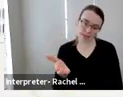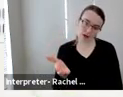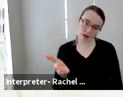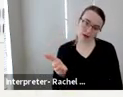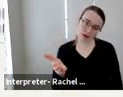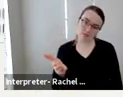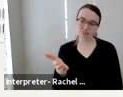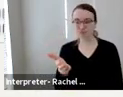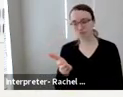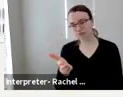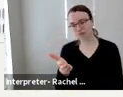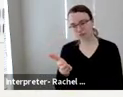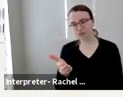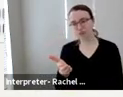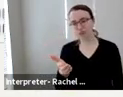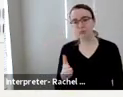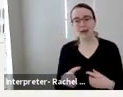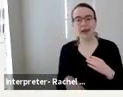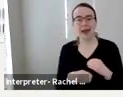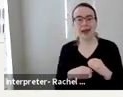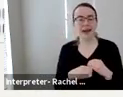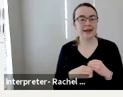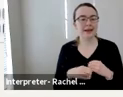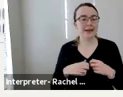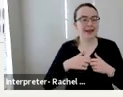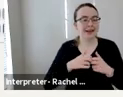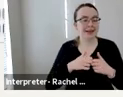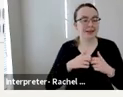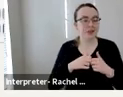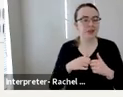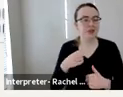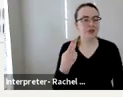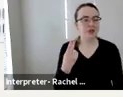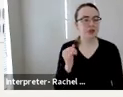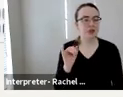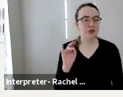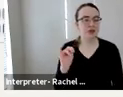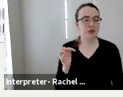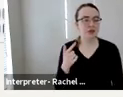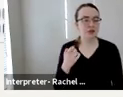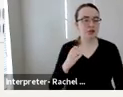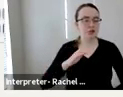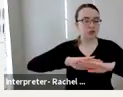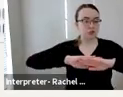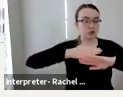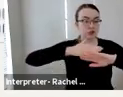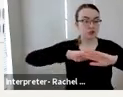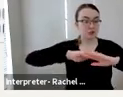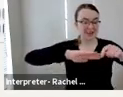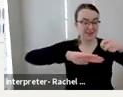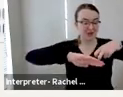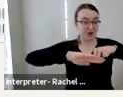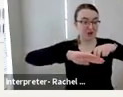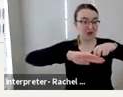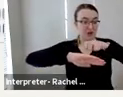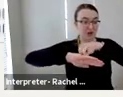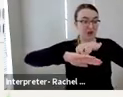like I find that little hinge details and things like that go a long way to make